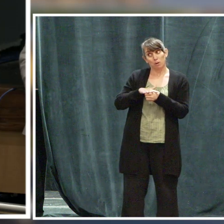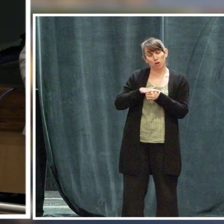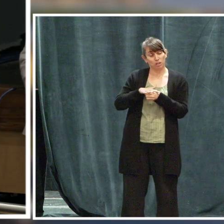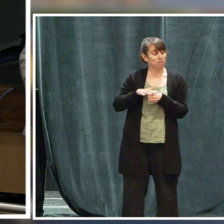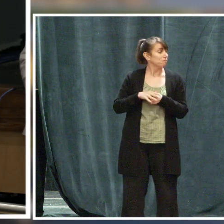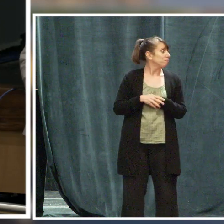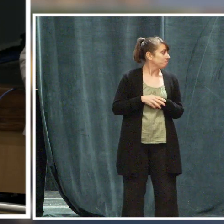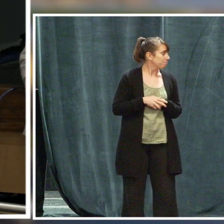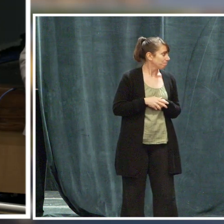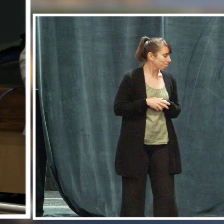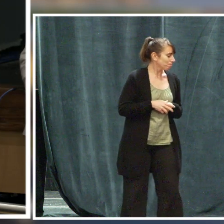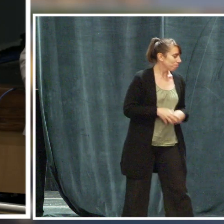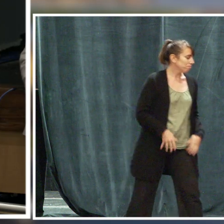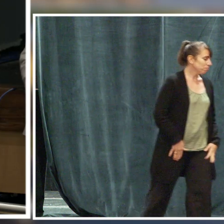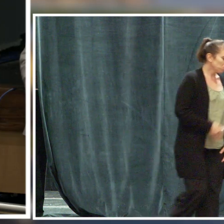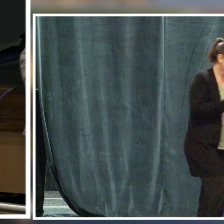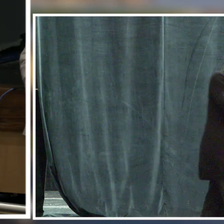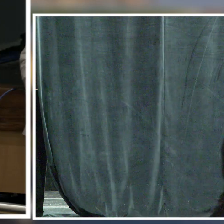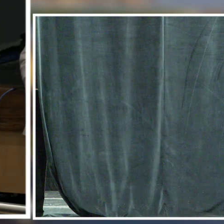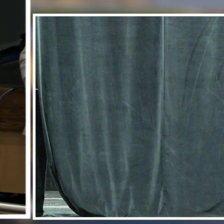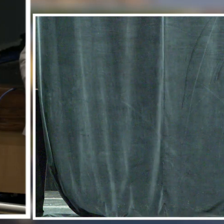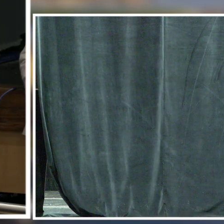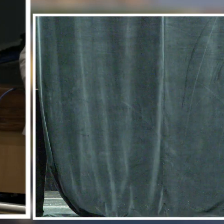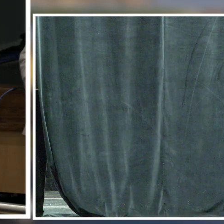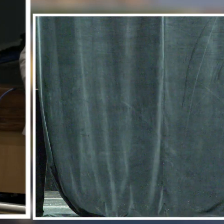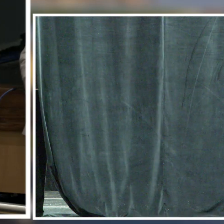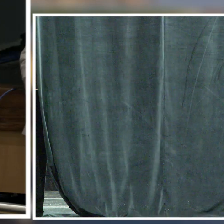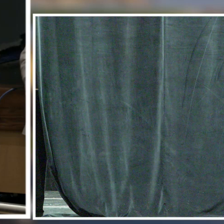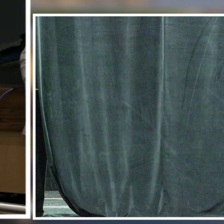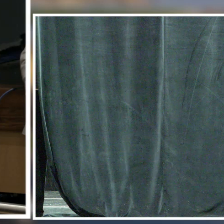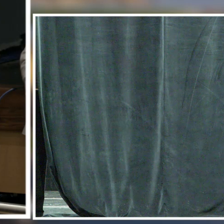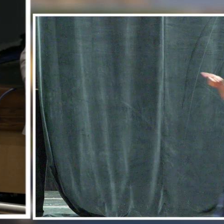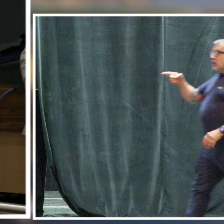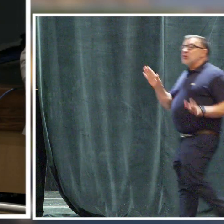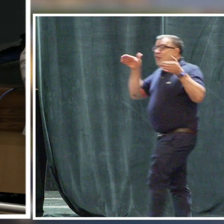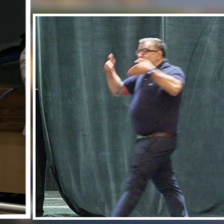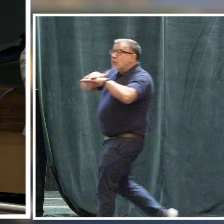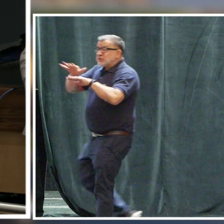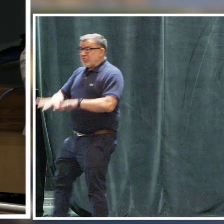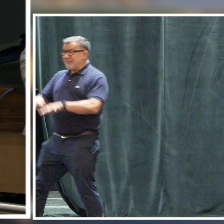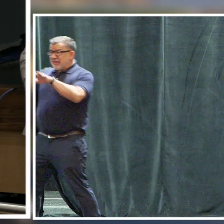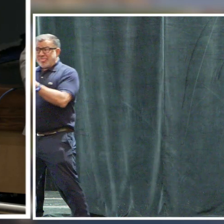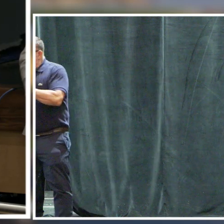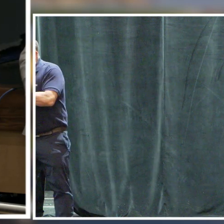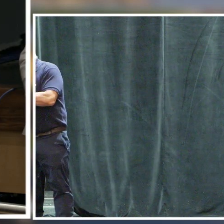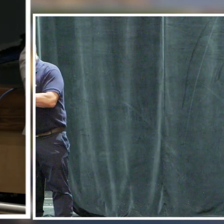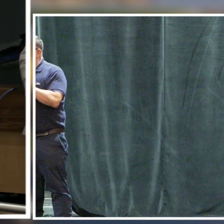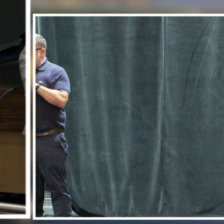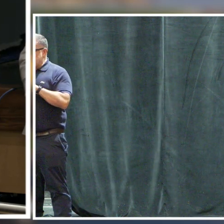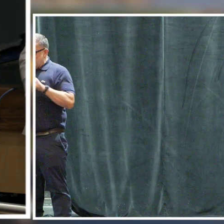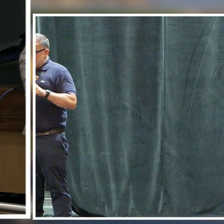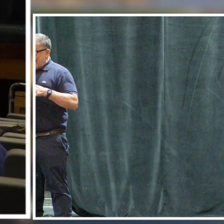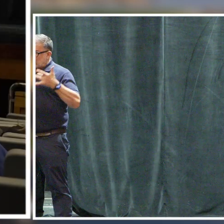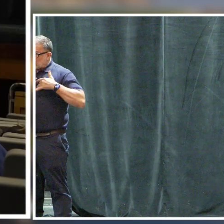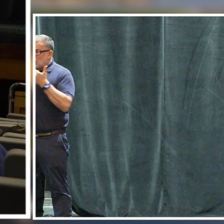10 years ago, our immediate concern right now is the heat. as you've mentioned so many times, it's 90